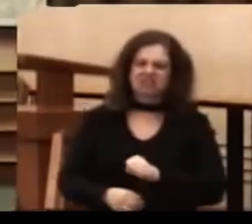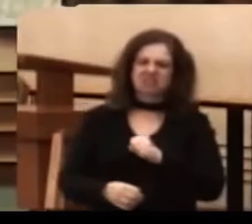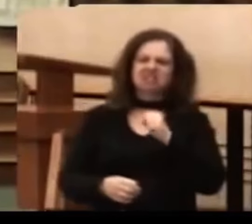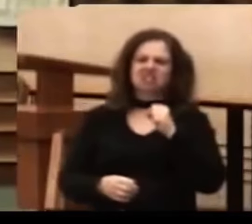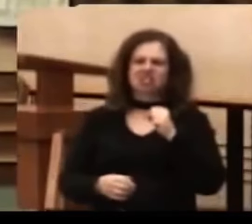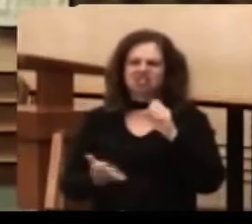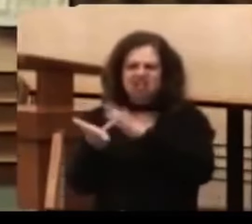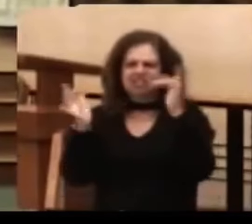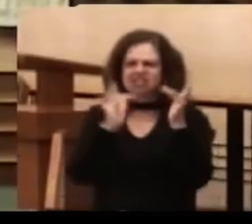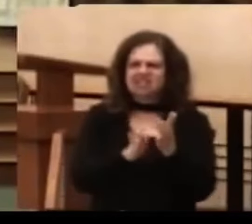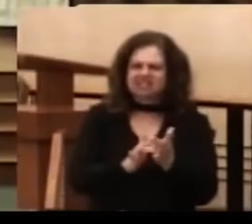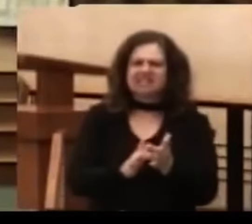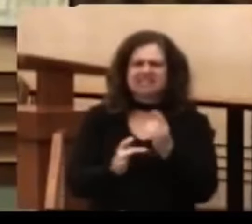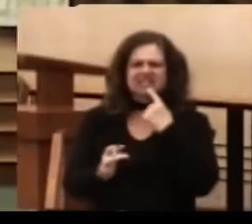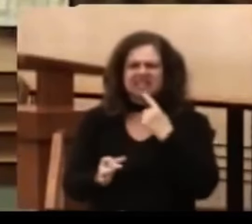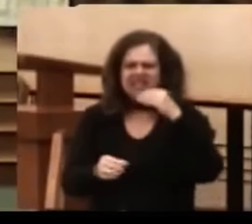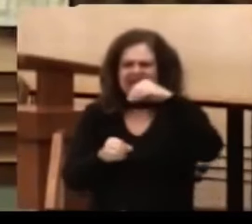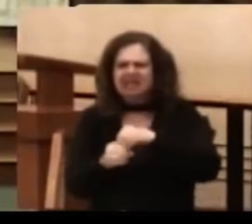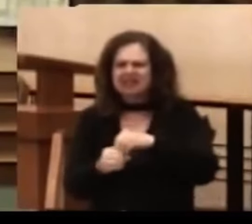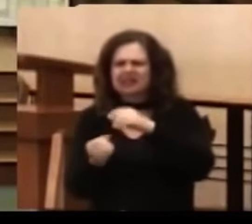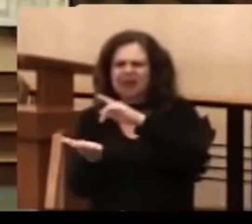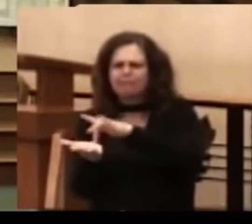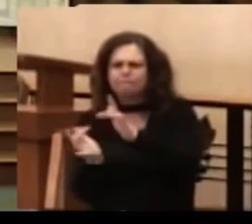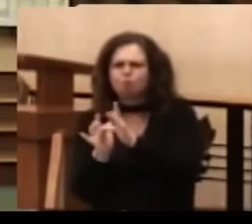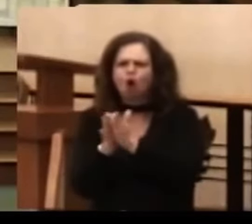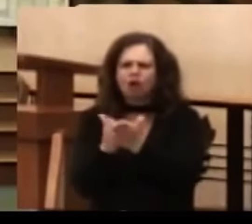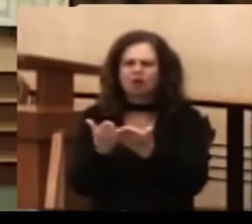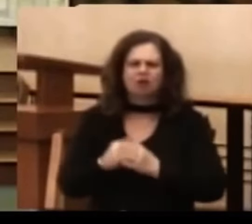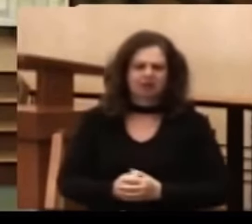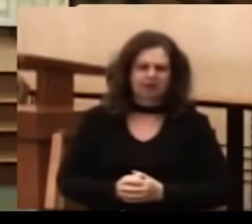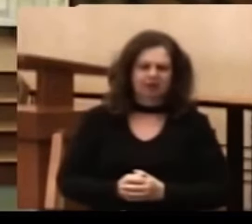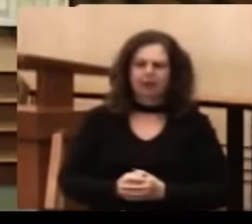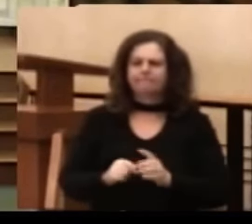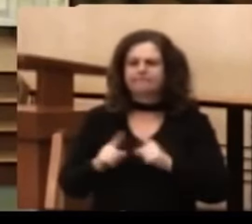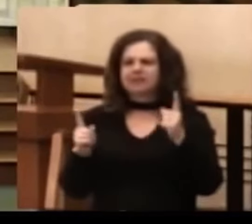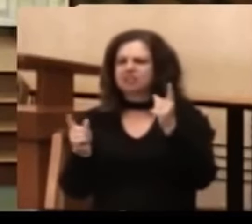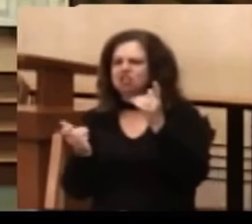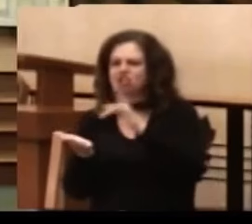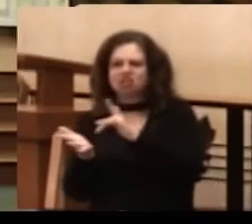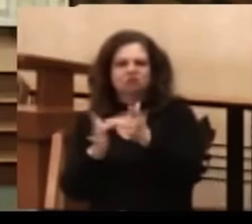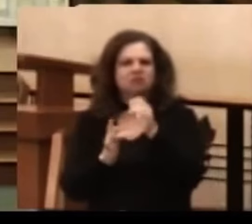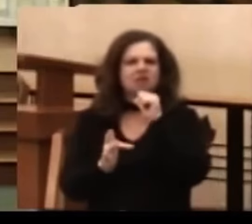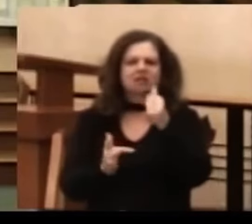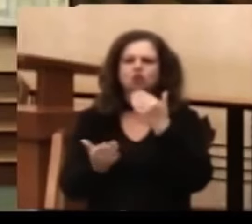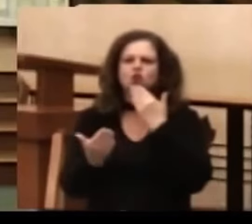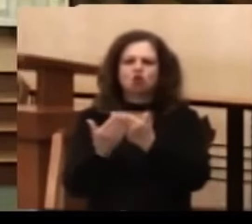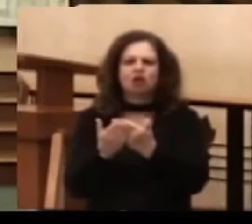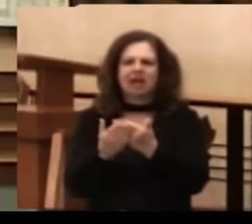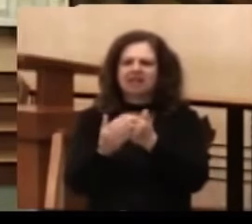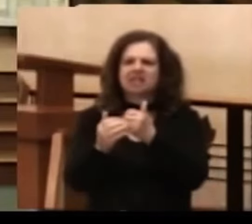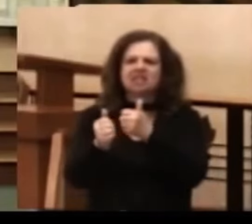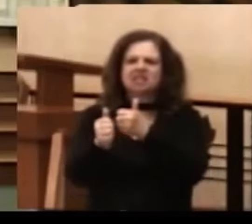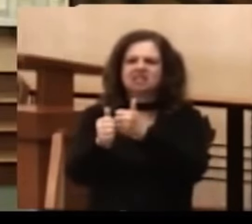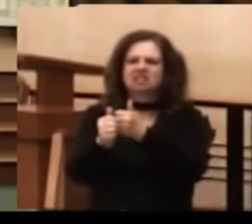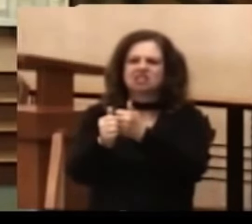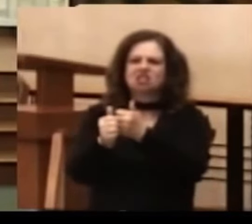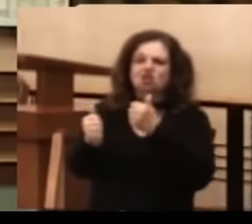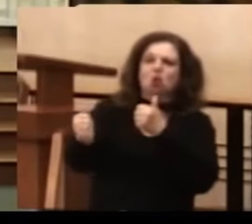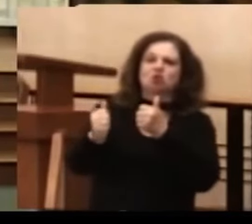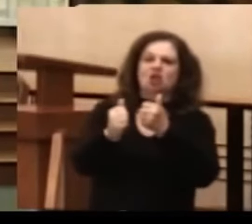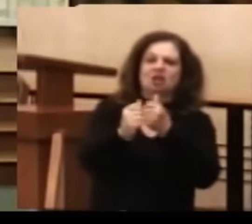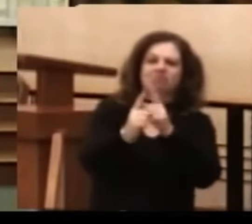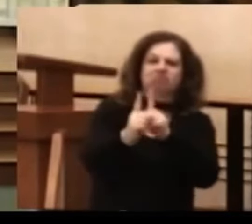You know, Jesus was good at so many things, but he was not good at social distancing. He called